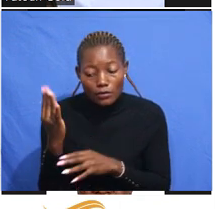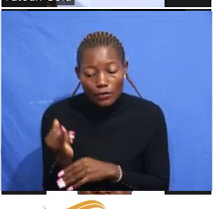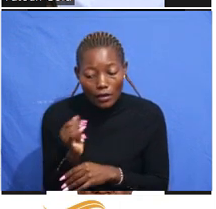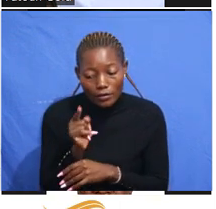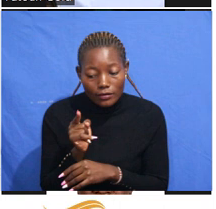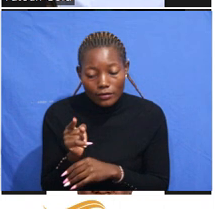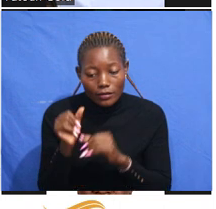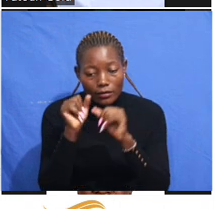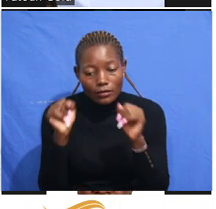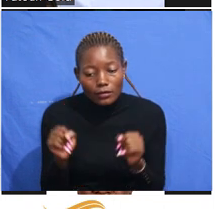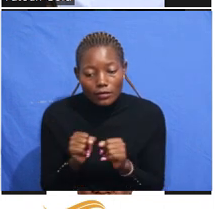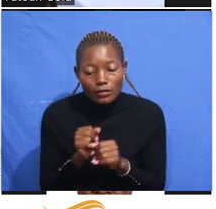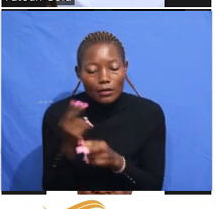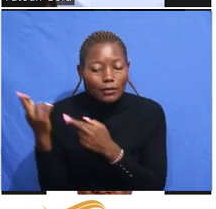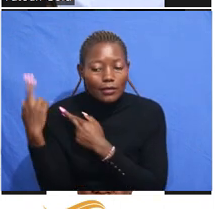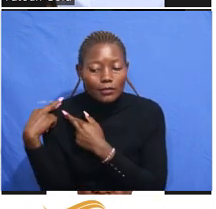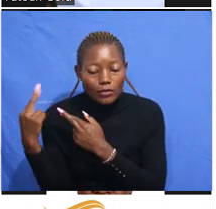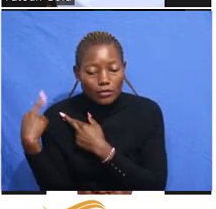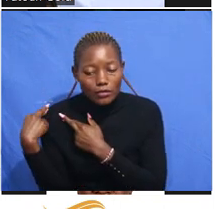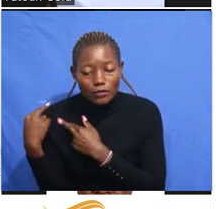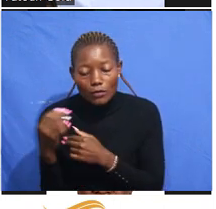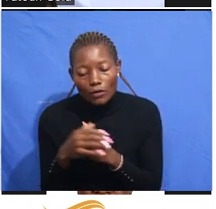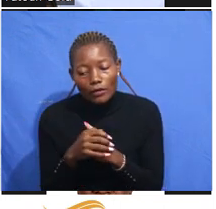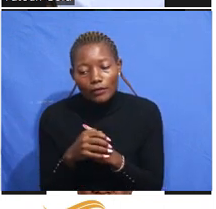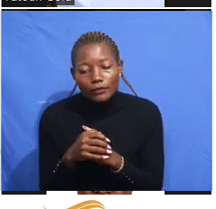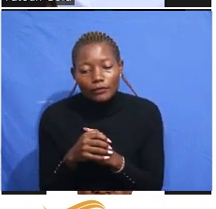that is responsible for